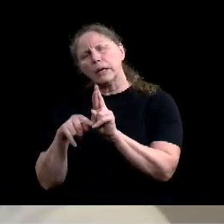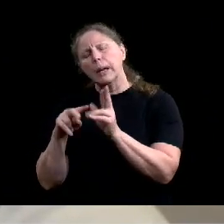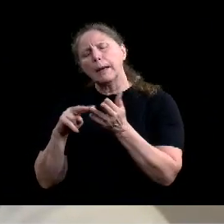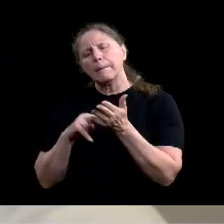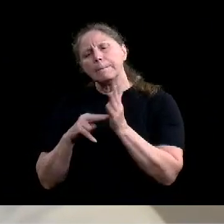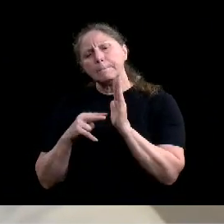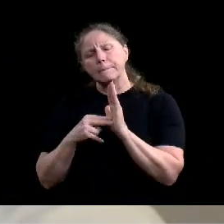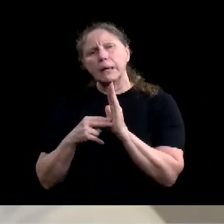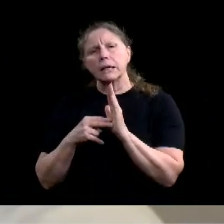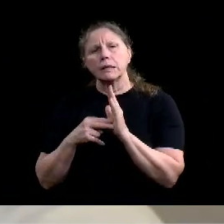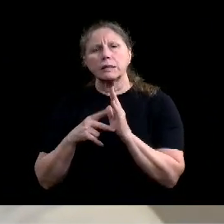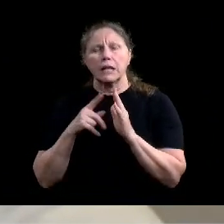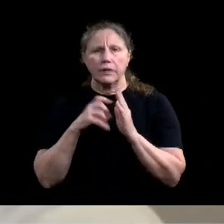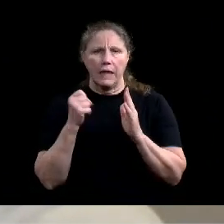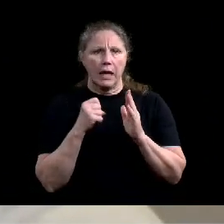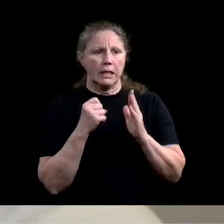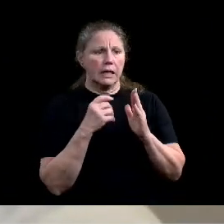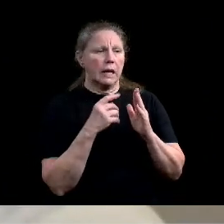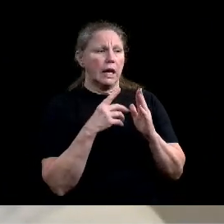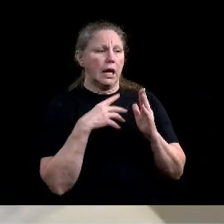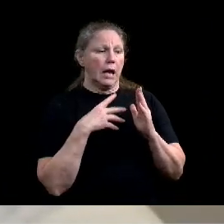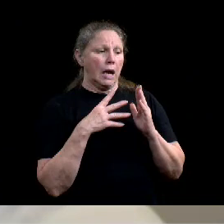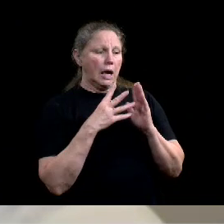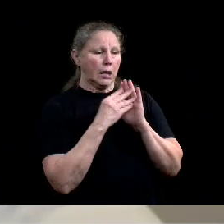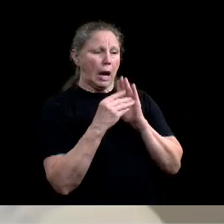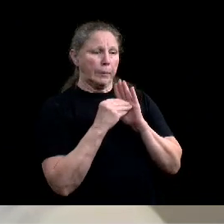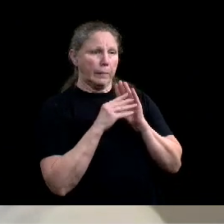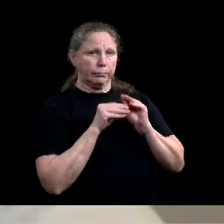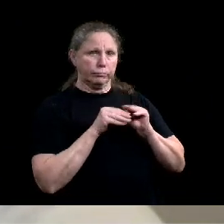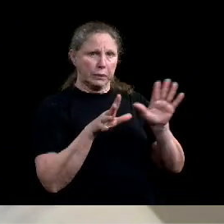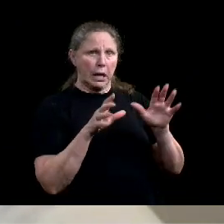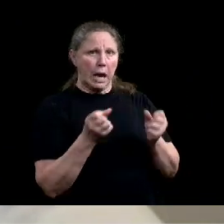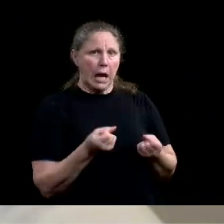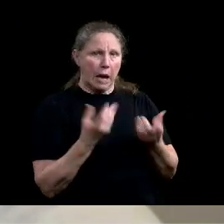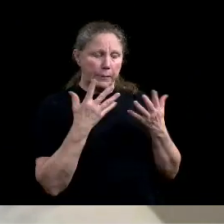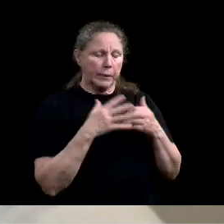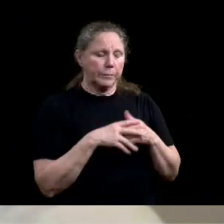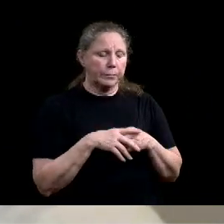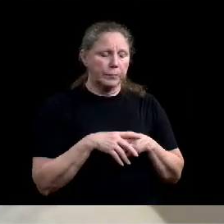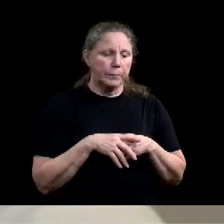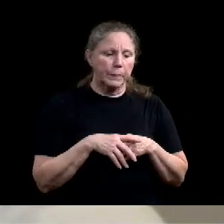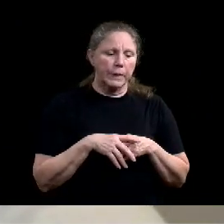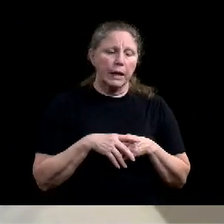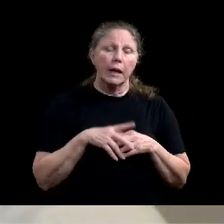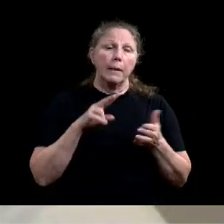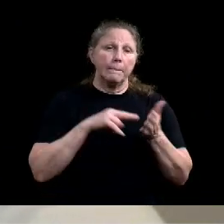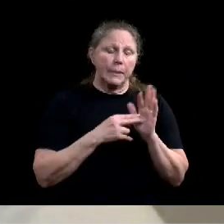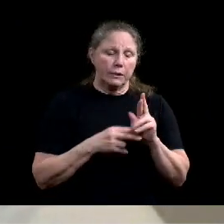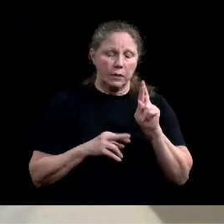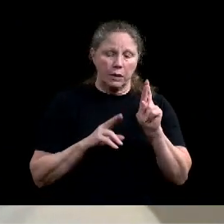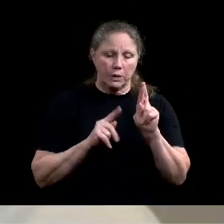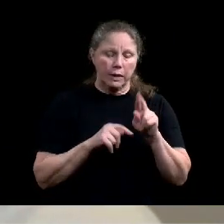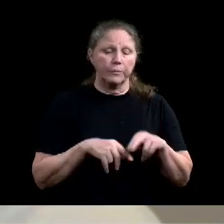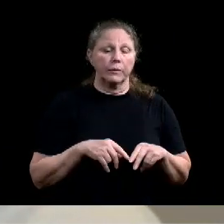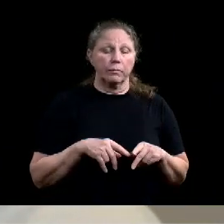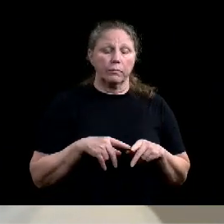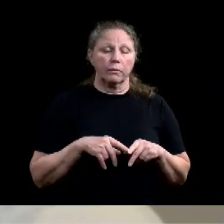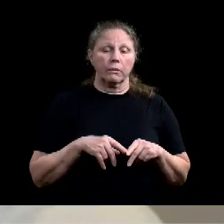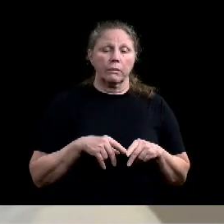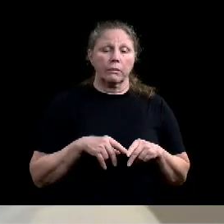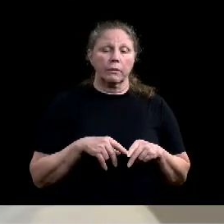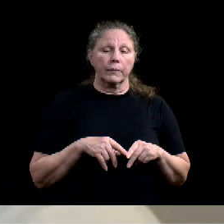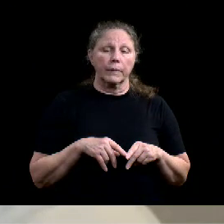reproductive number is at any point in time understanding, based on human behaviors,